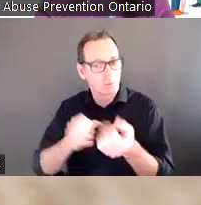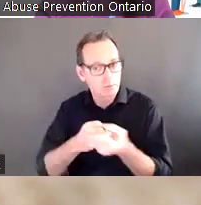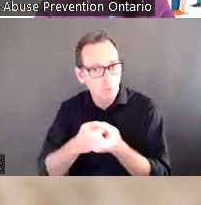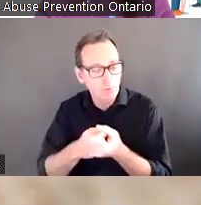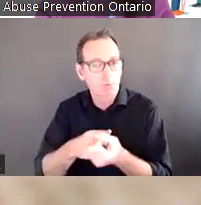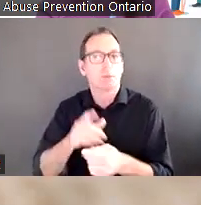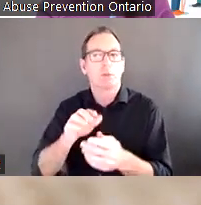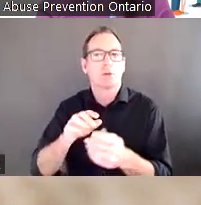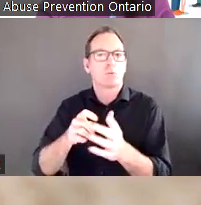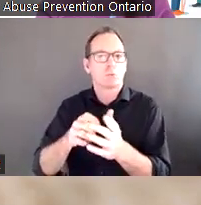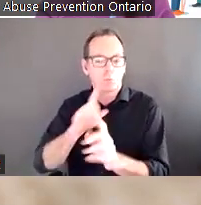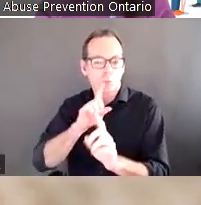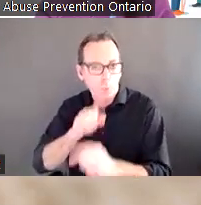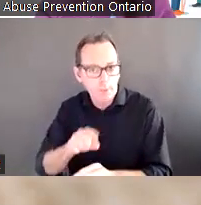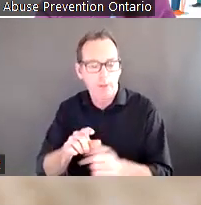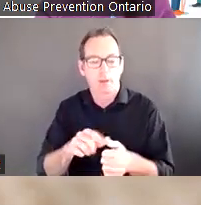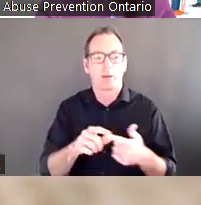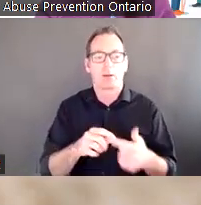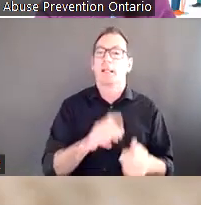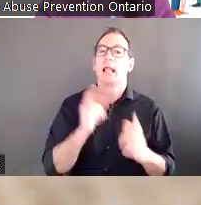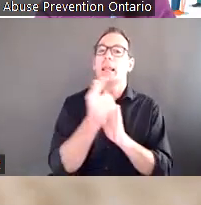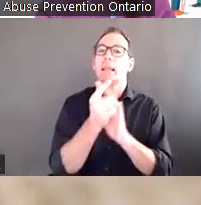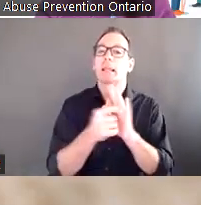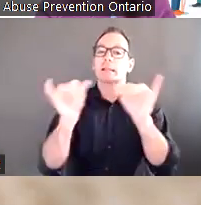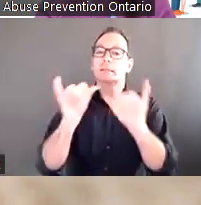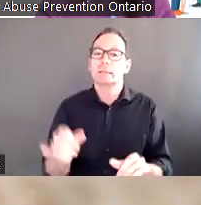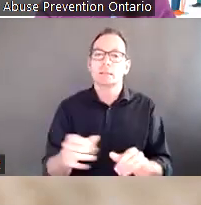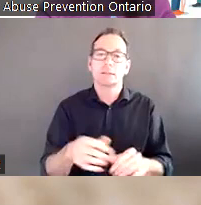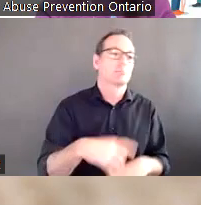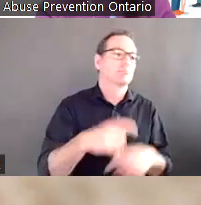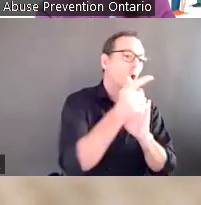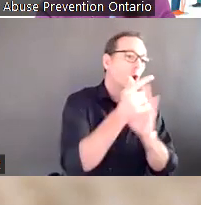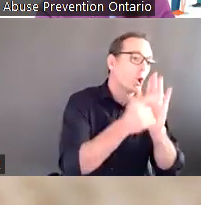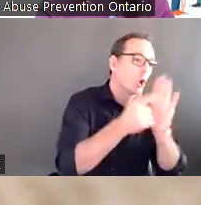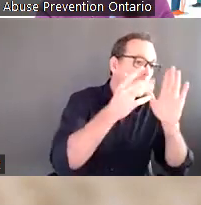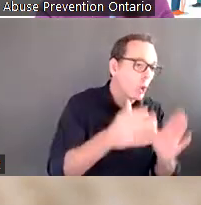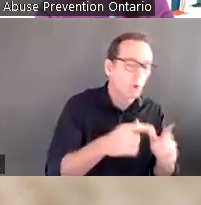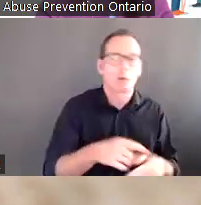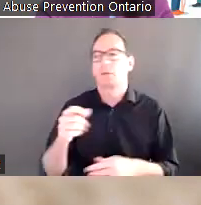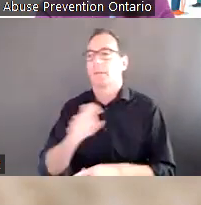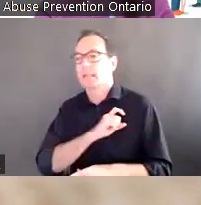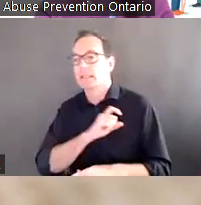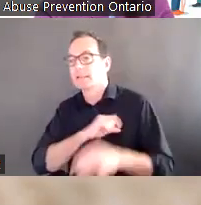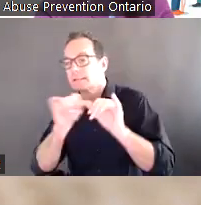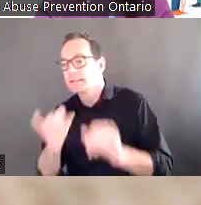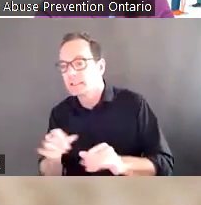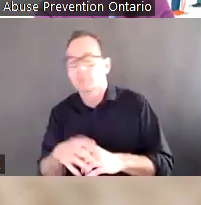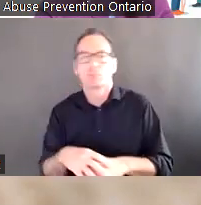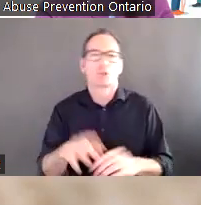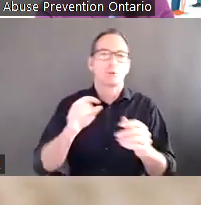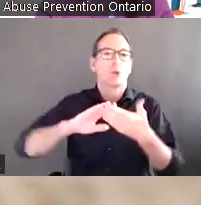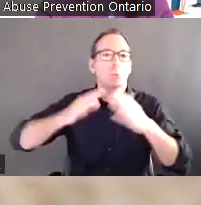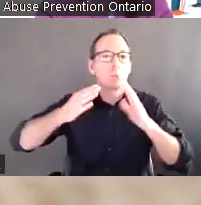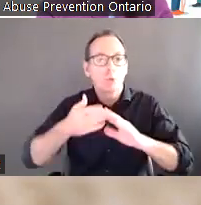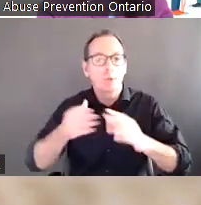legal system and our police partners and the work that they're doing to help protect seniors and their safety and well-being checks, as